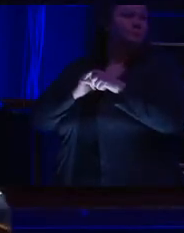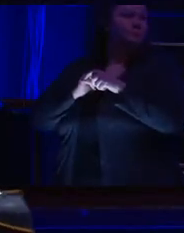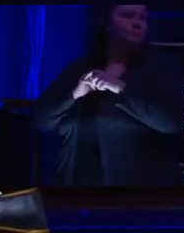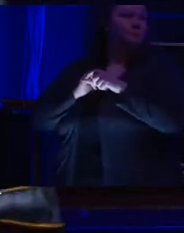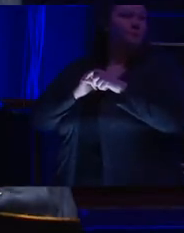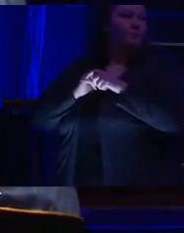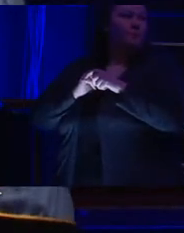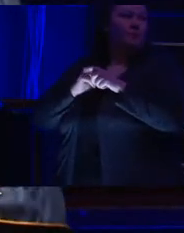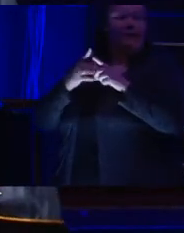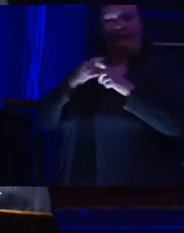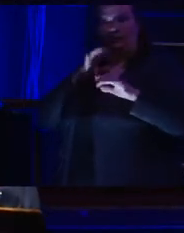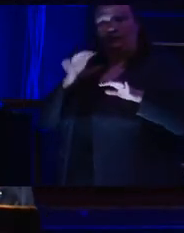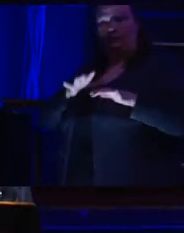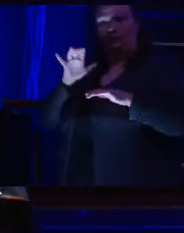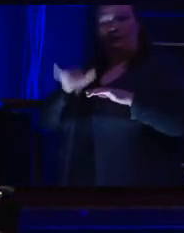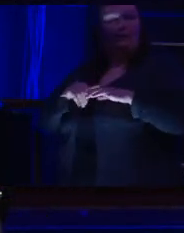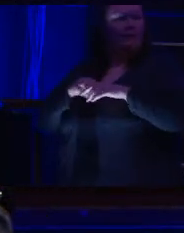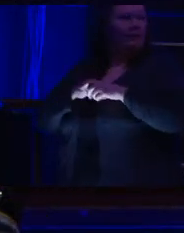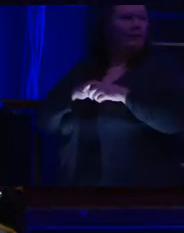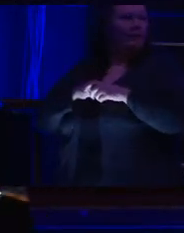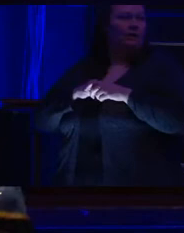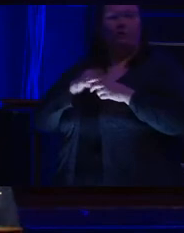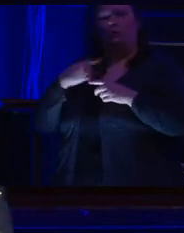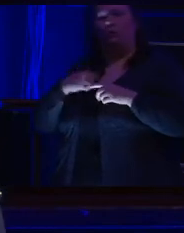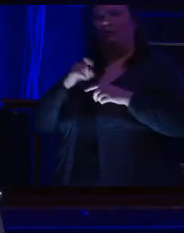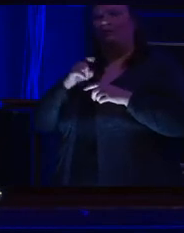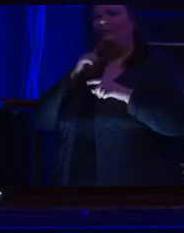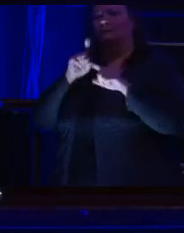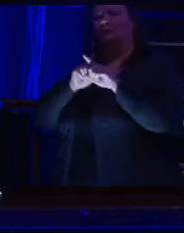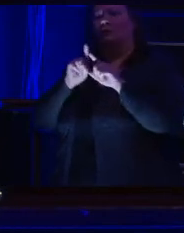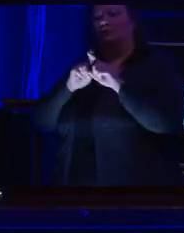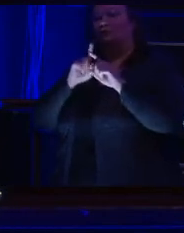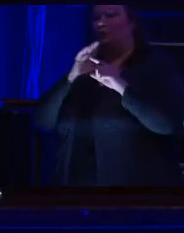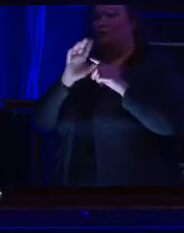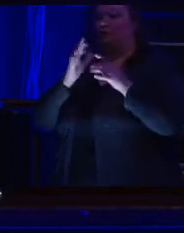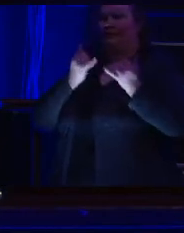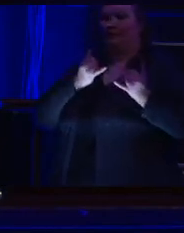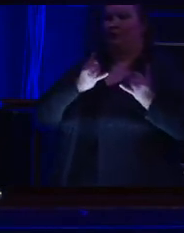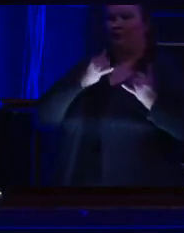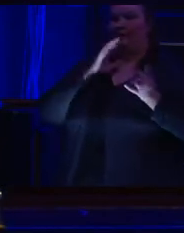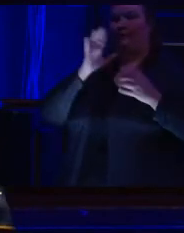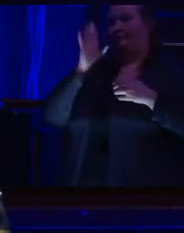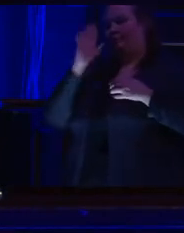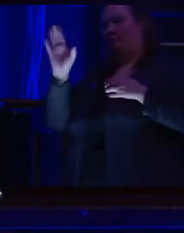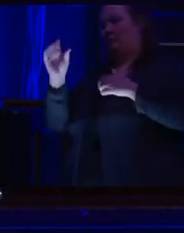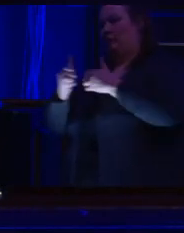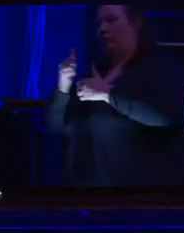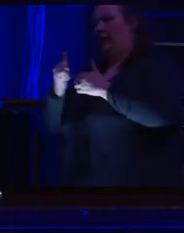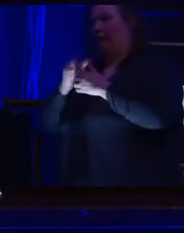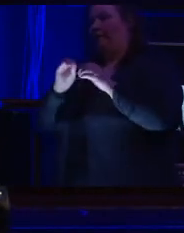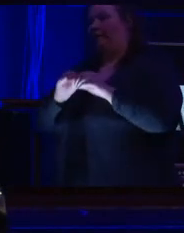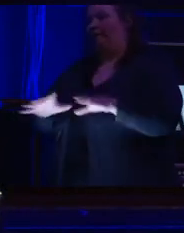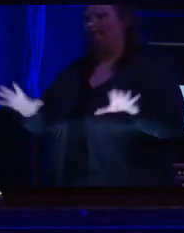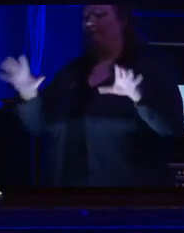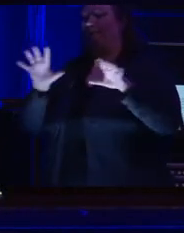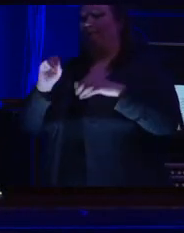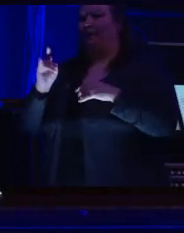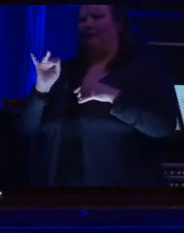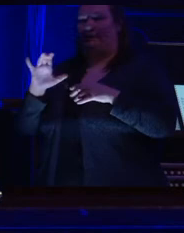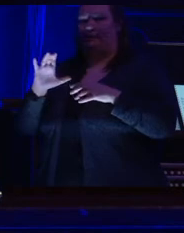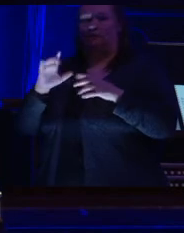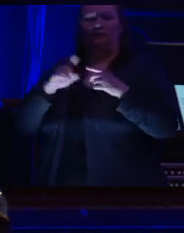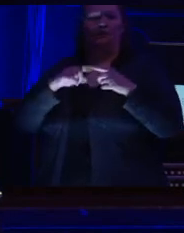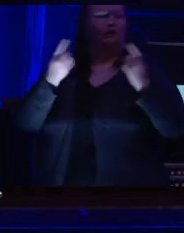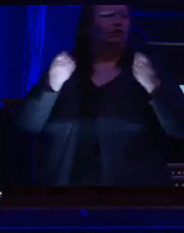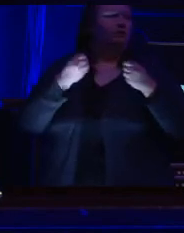As we do so, we must also address the current and future threat of pandemics. Across history, they